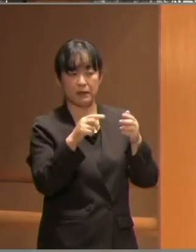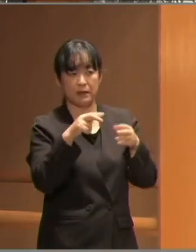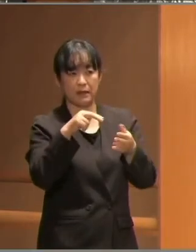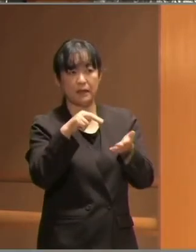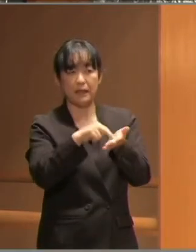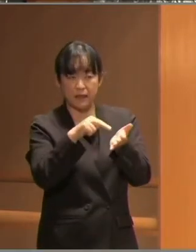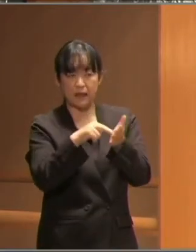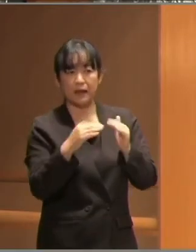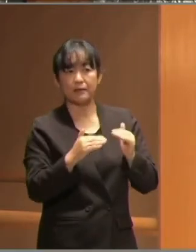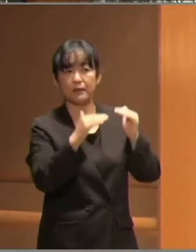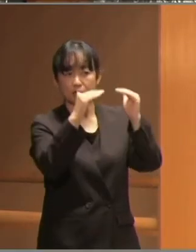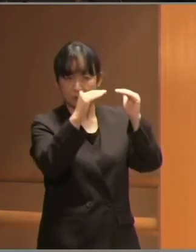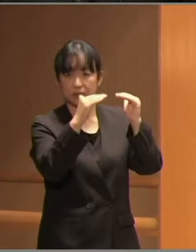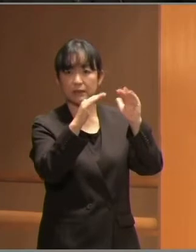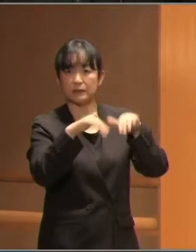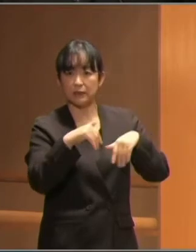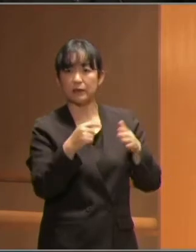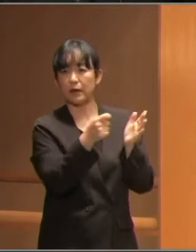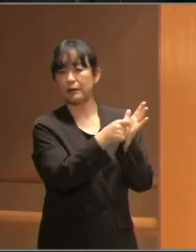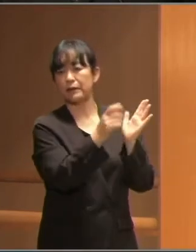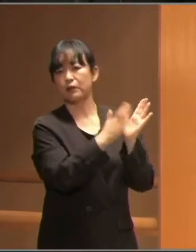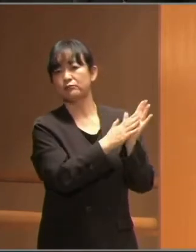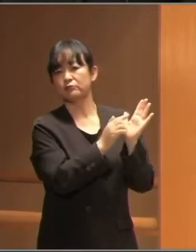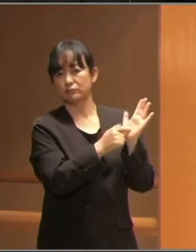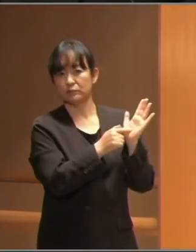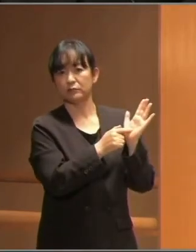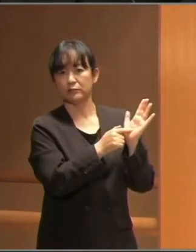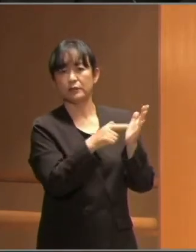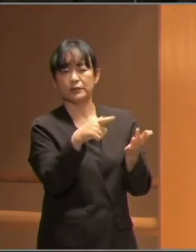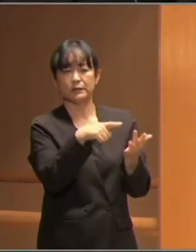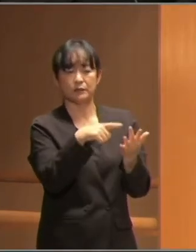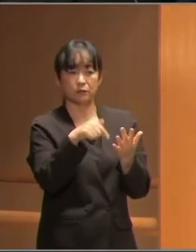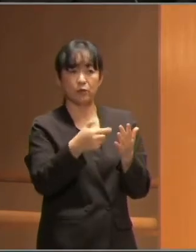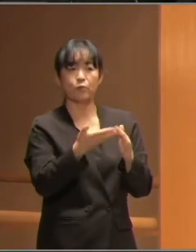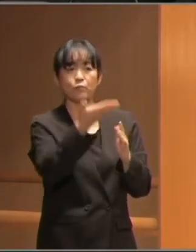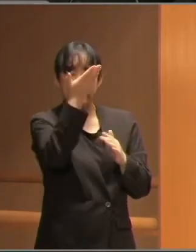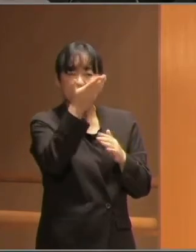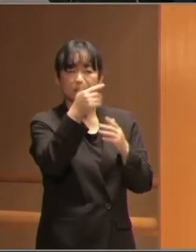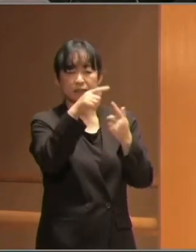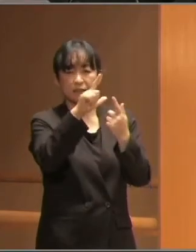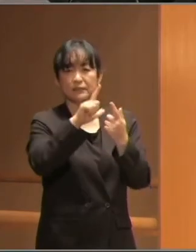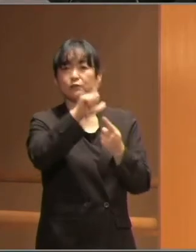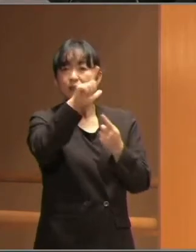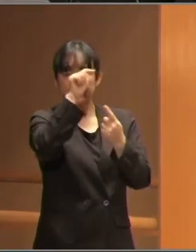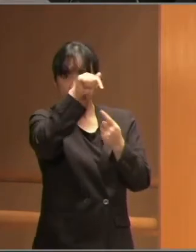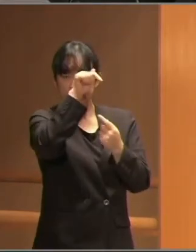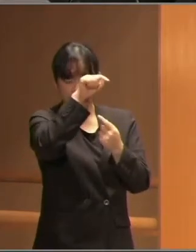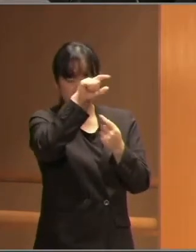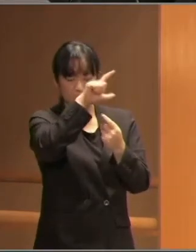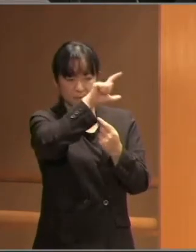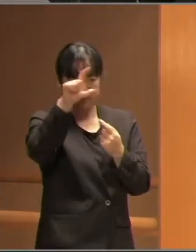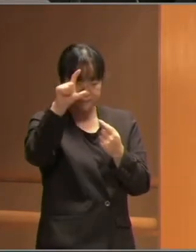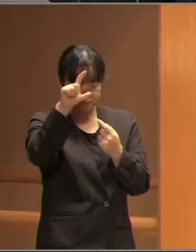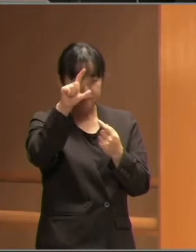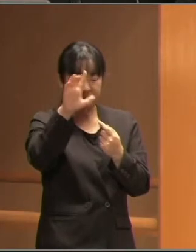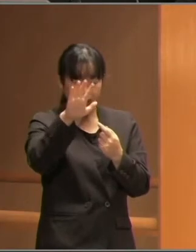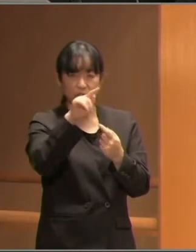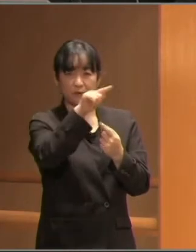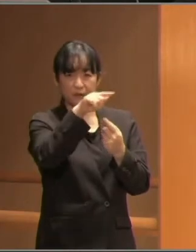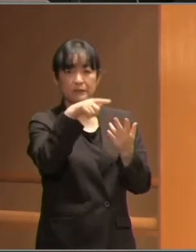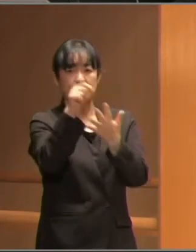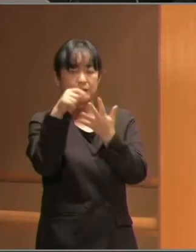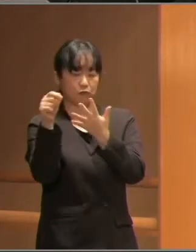developed as printing paper, and above that, increase the options, I